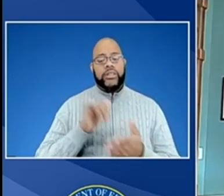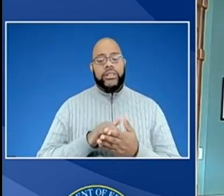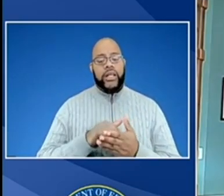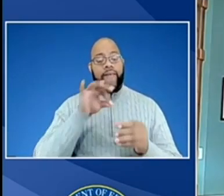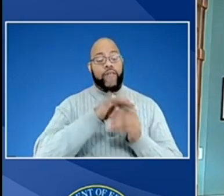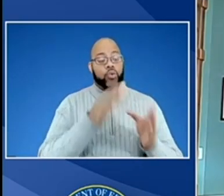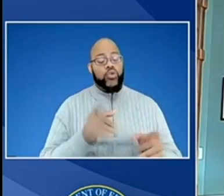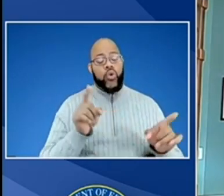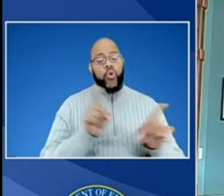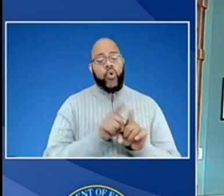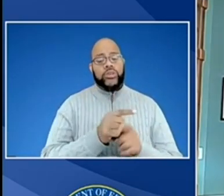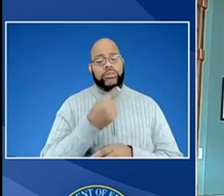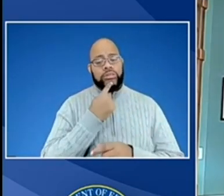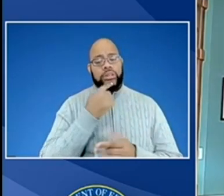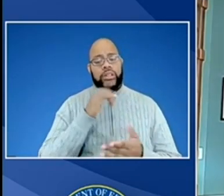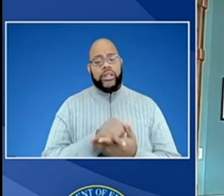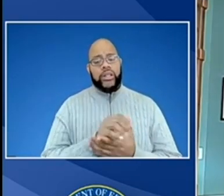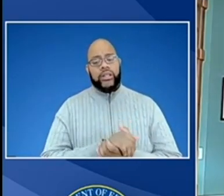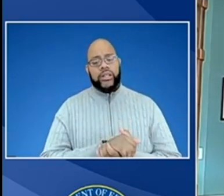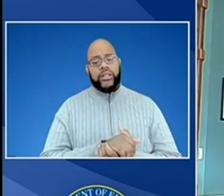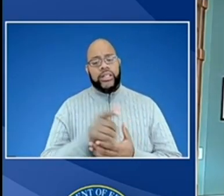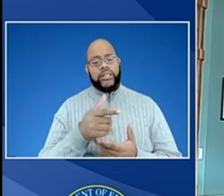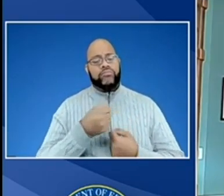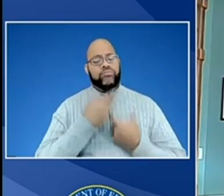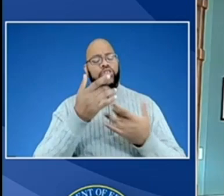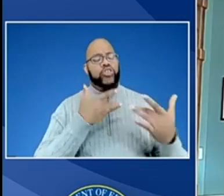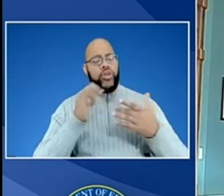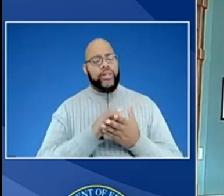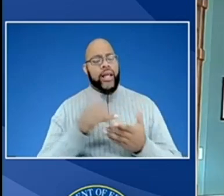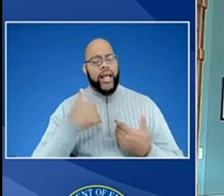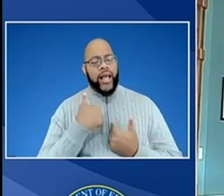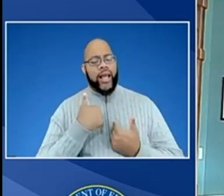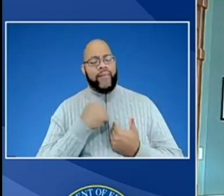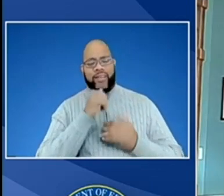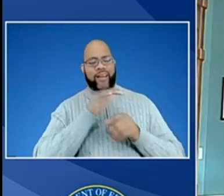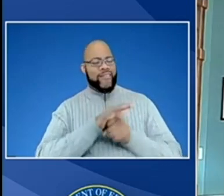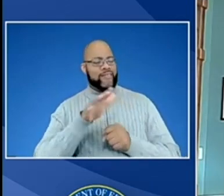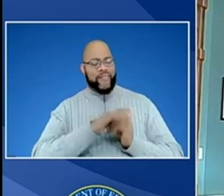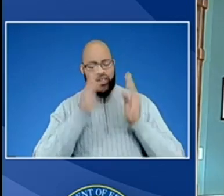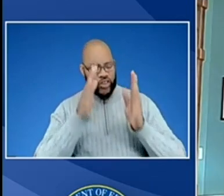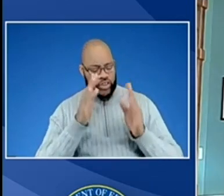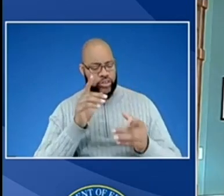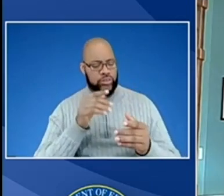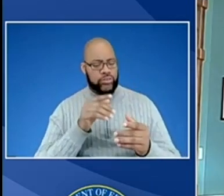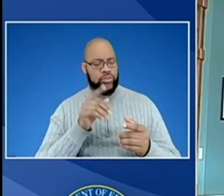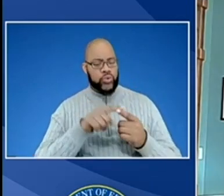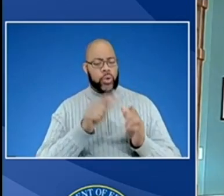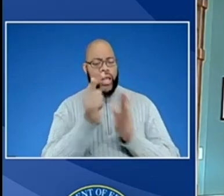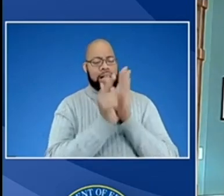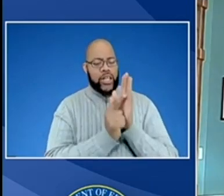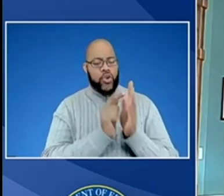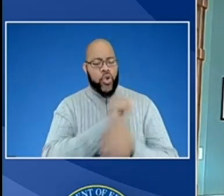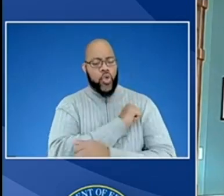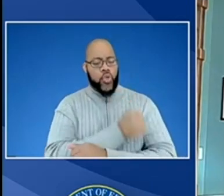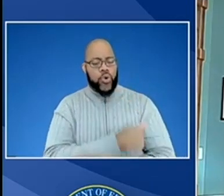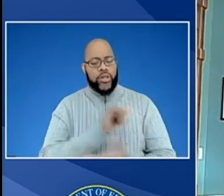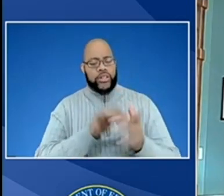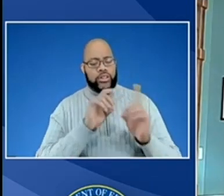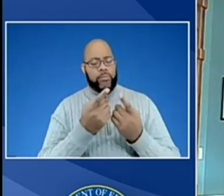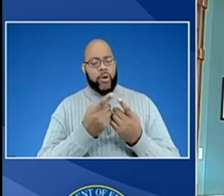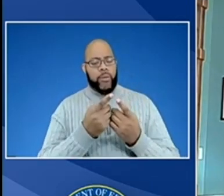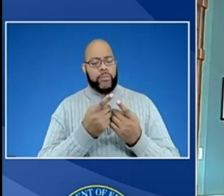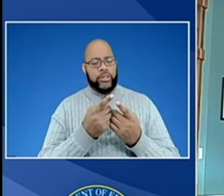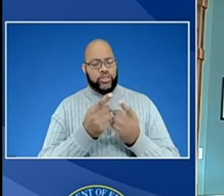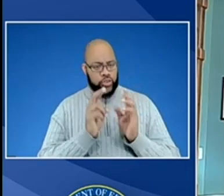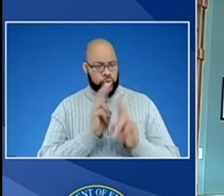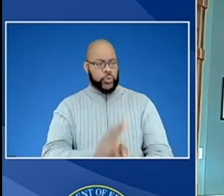constituents have also said that they've expressed concern that there's been insufficient attention paid to the legal authority the department has invoked.